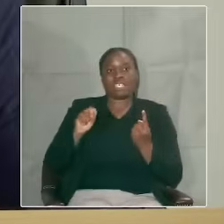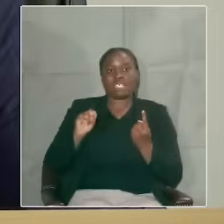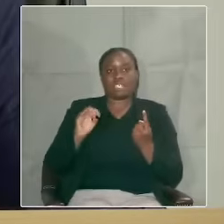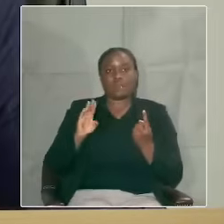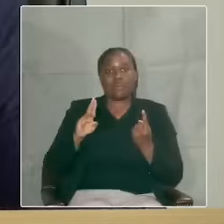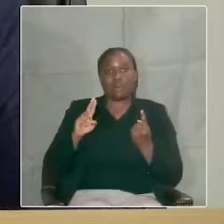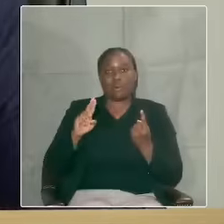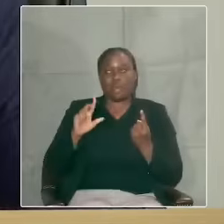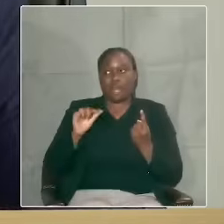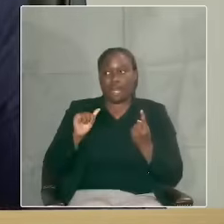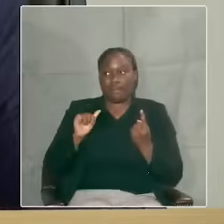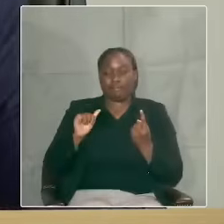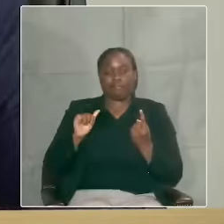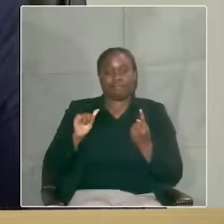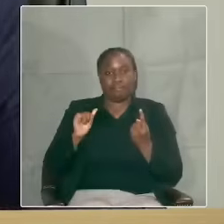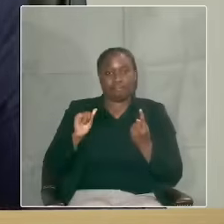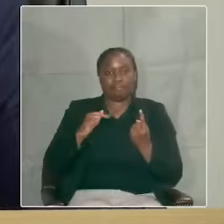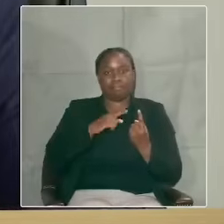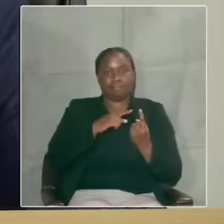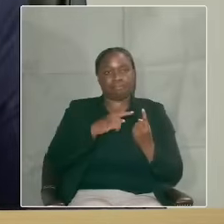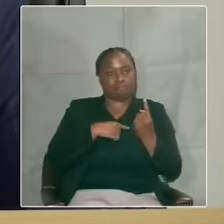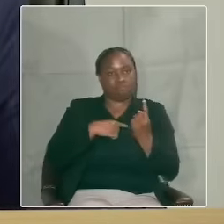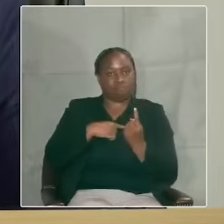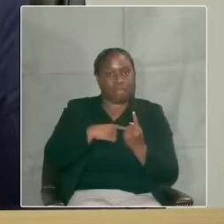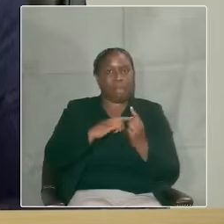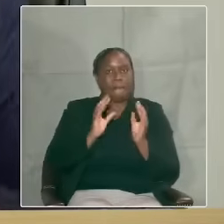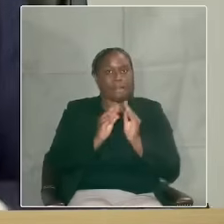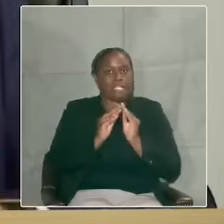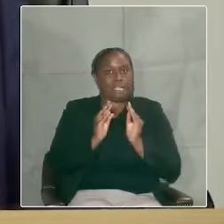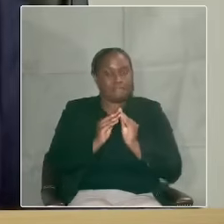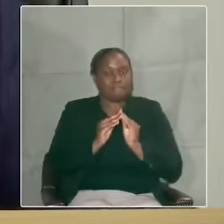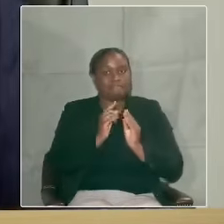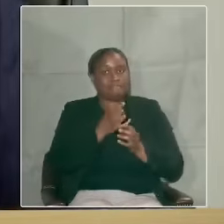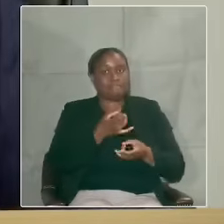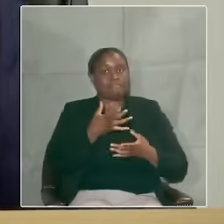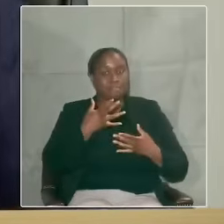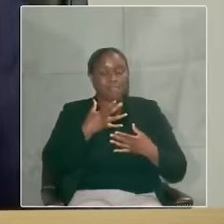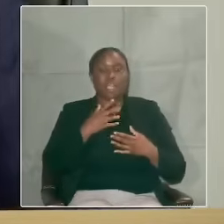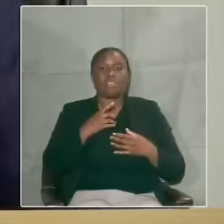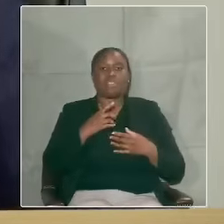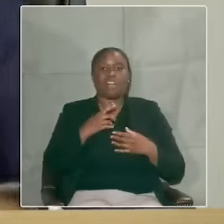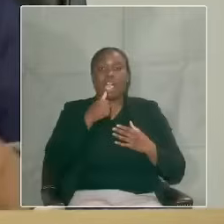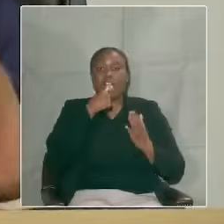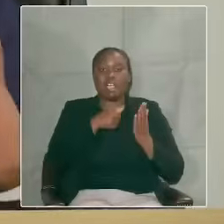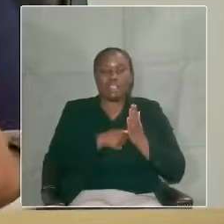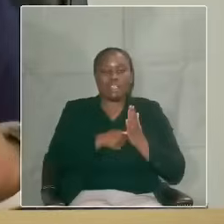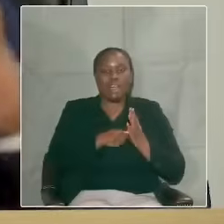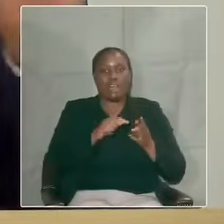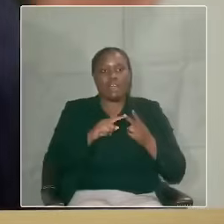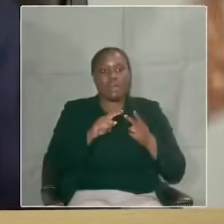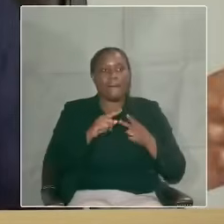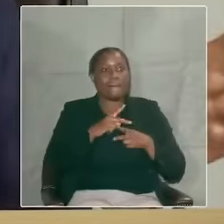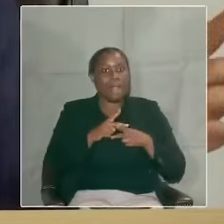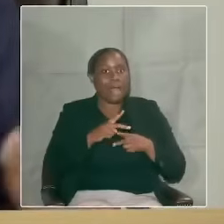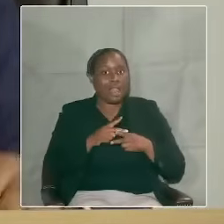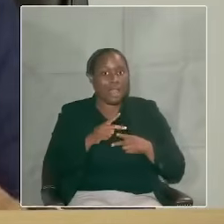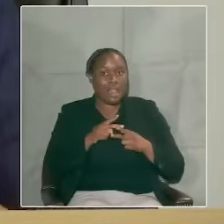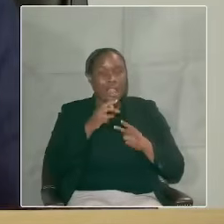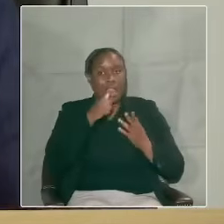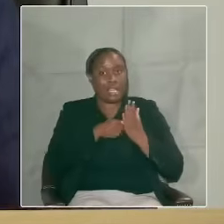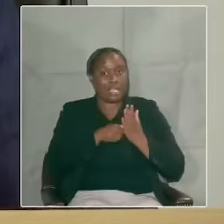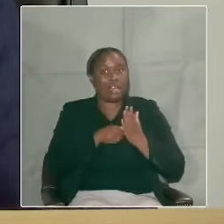me on the prepared plan or letter. You'll recall that a day